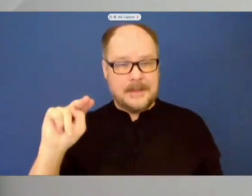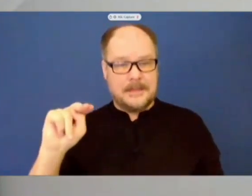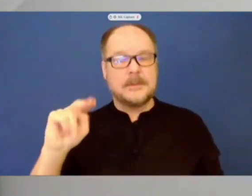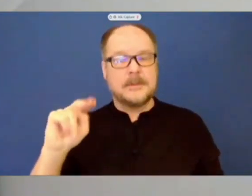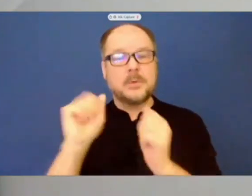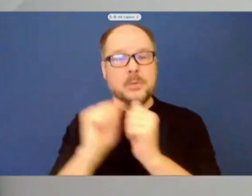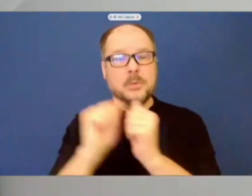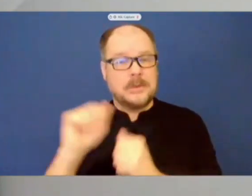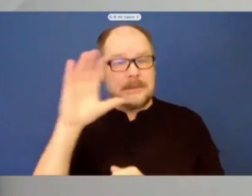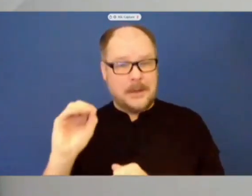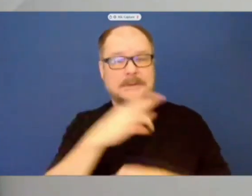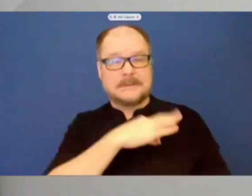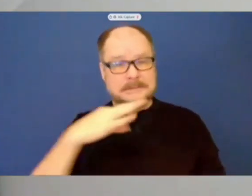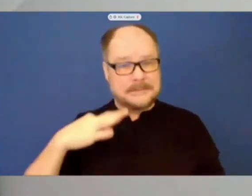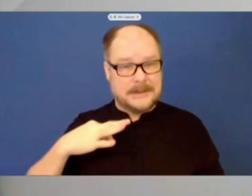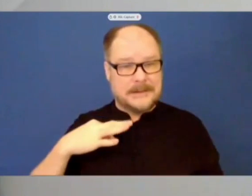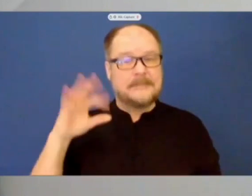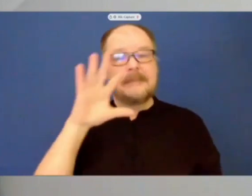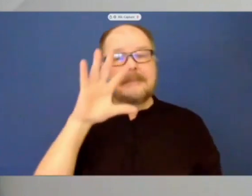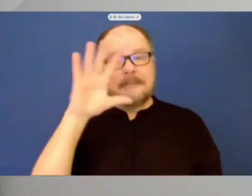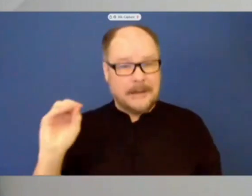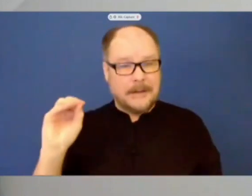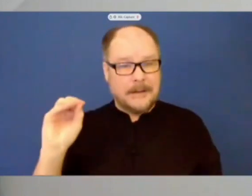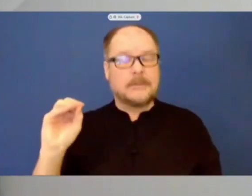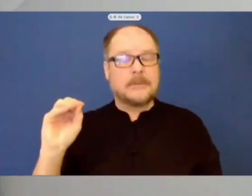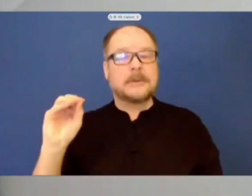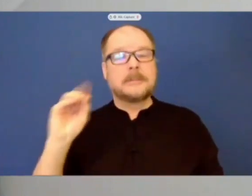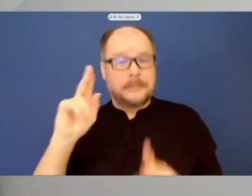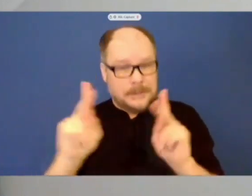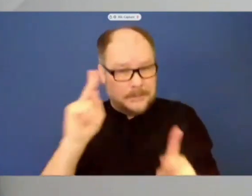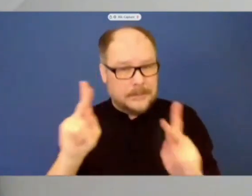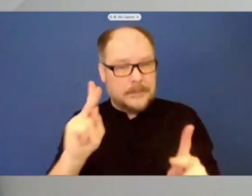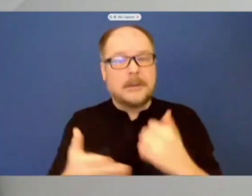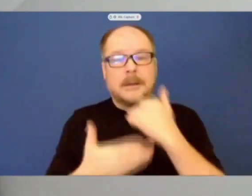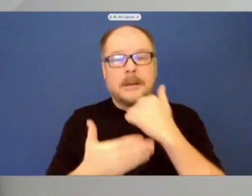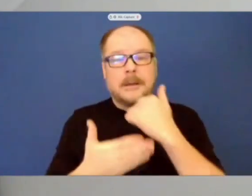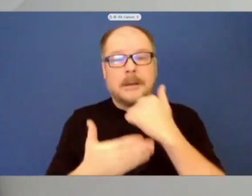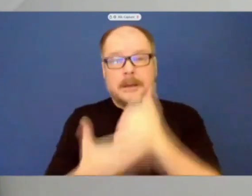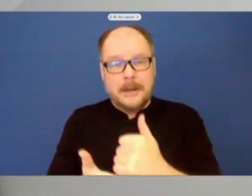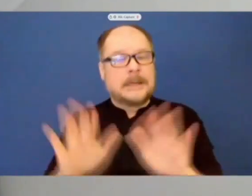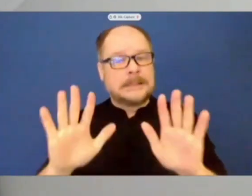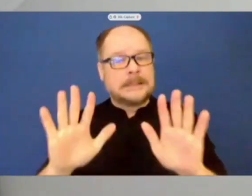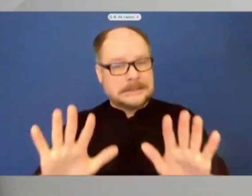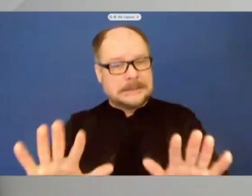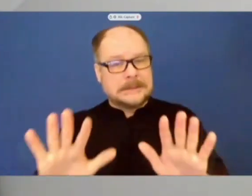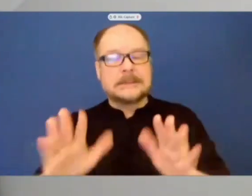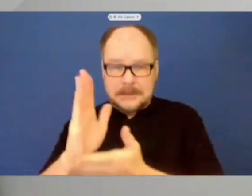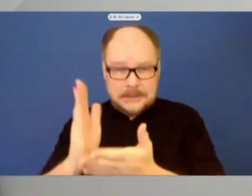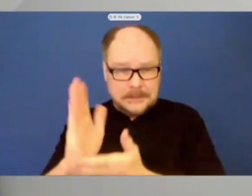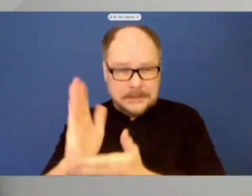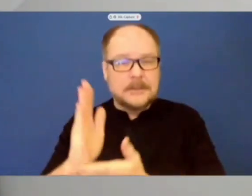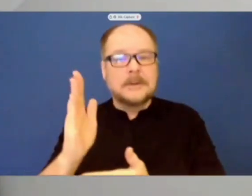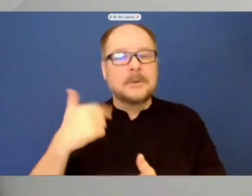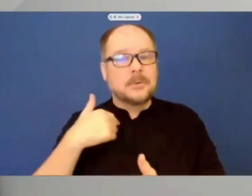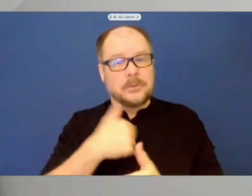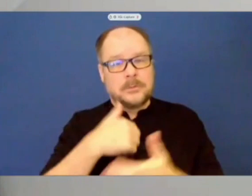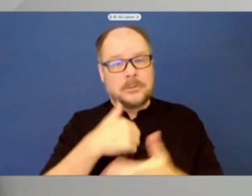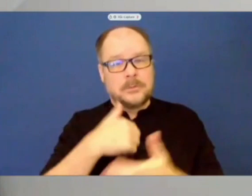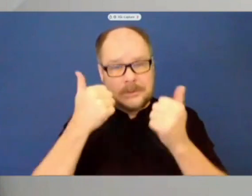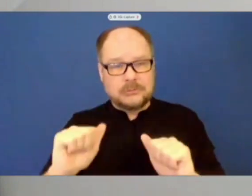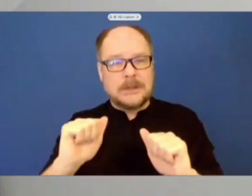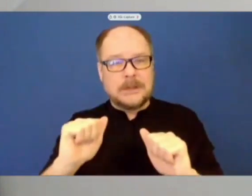staff helping to assist people in kind of calming nerves and making this as least traumatic